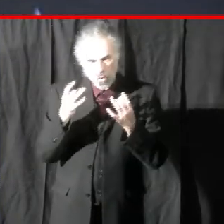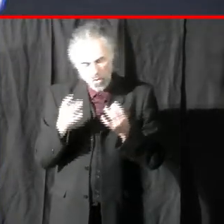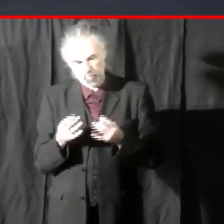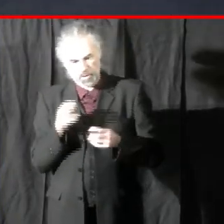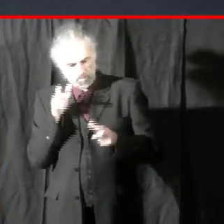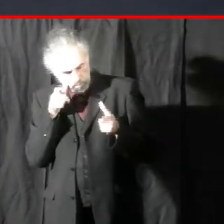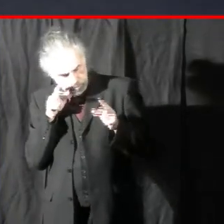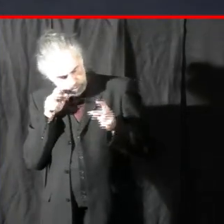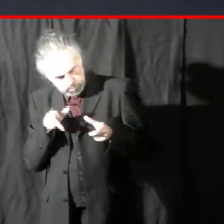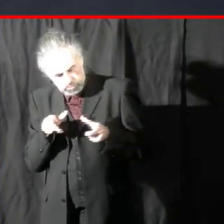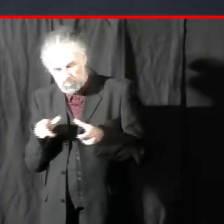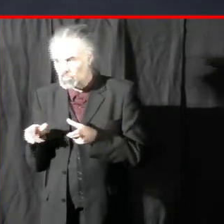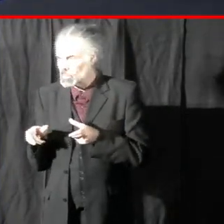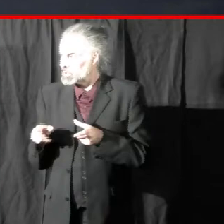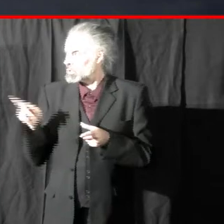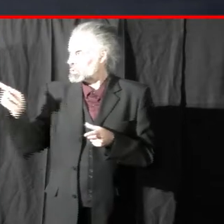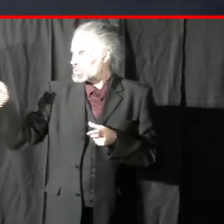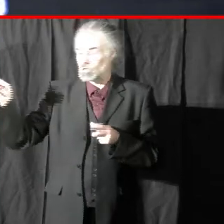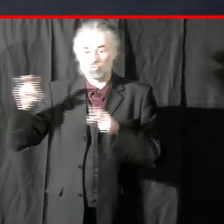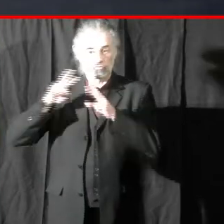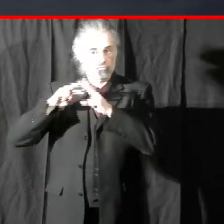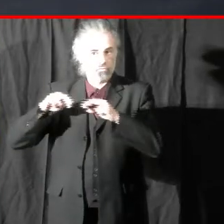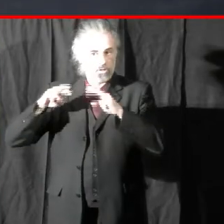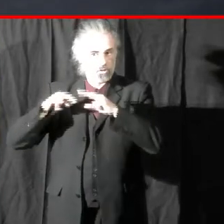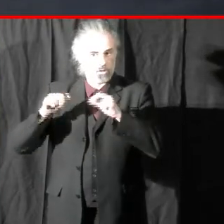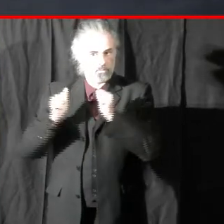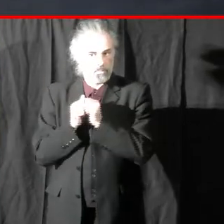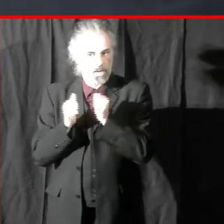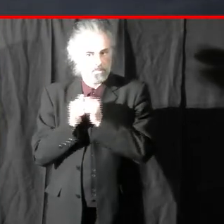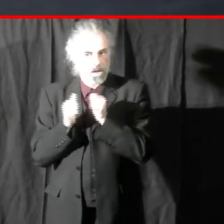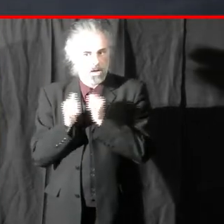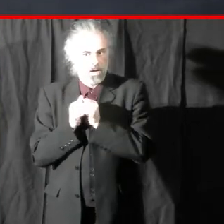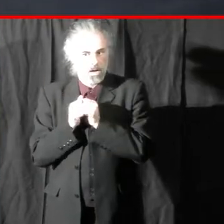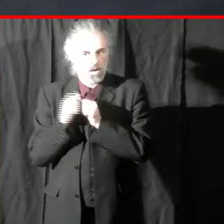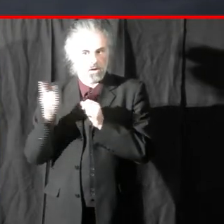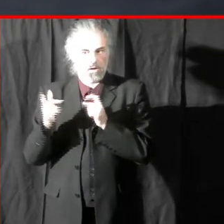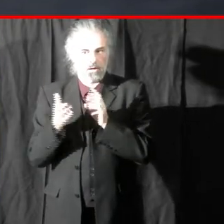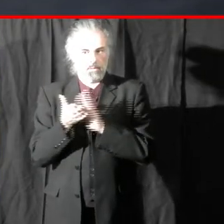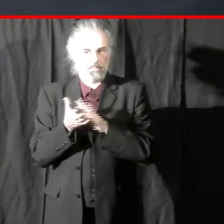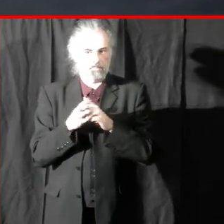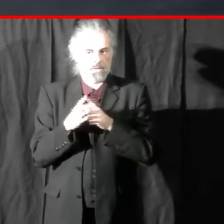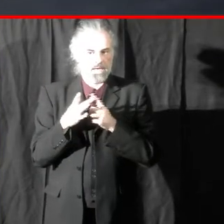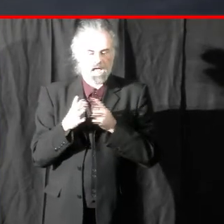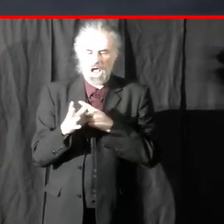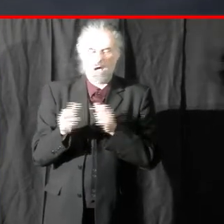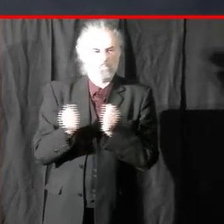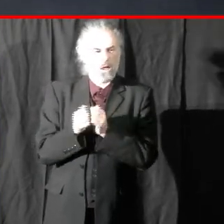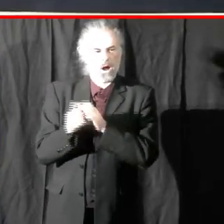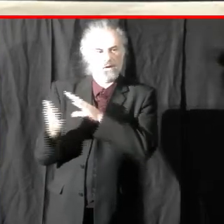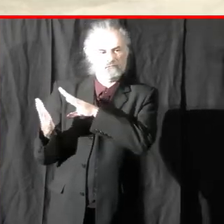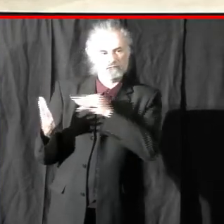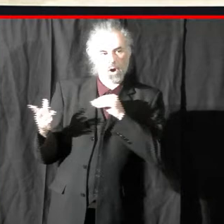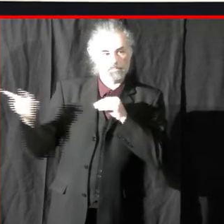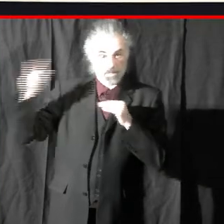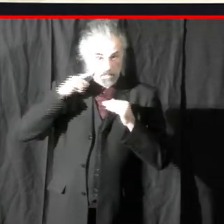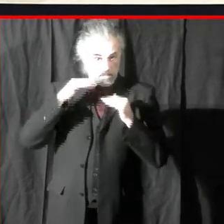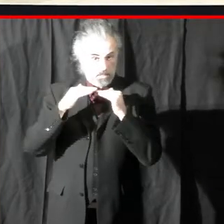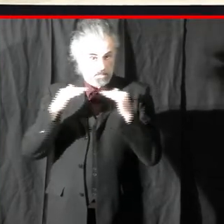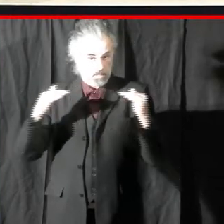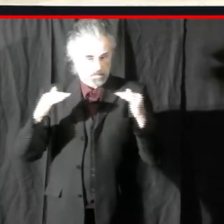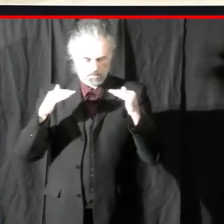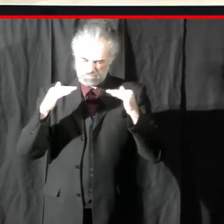This is the paper, the original paper for which this media blow-up was based on, and it says here the levels can be as low